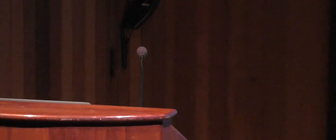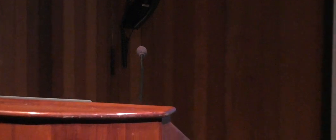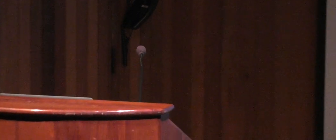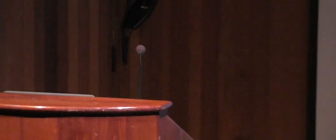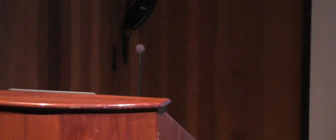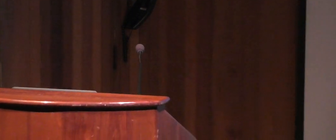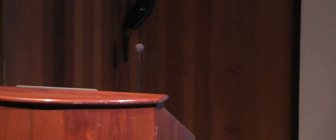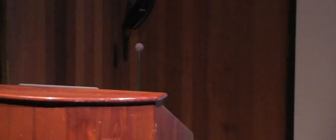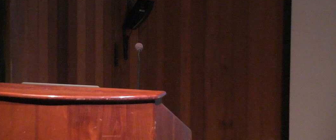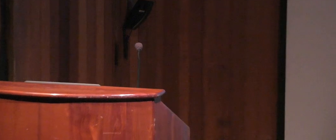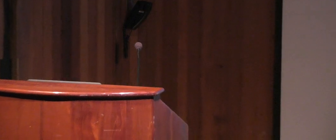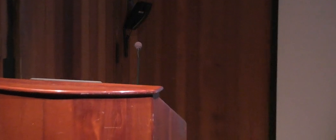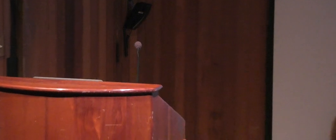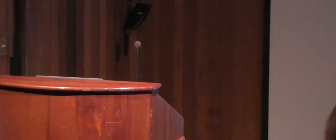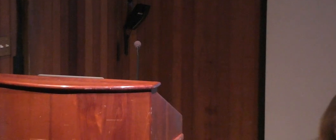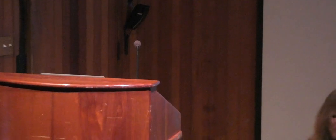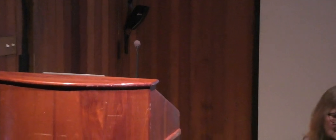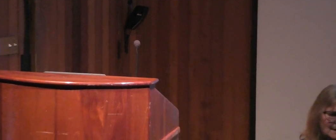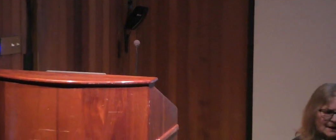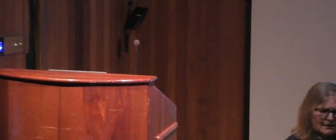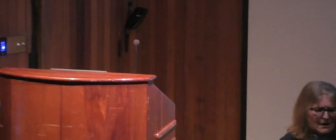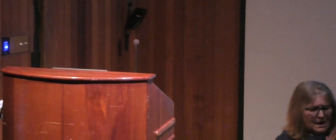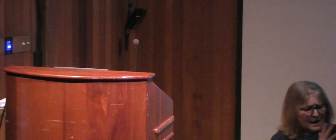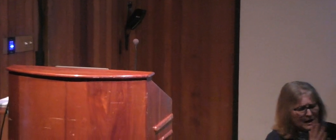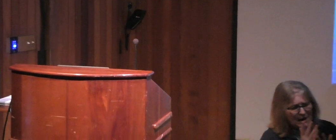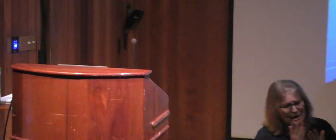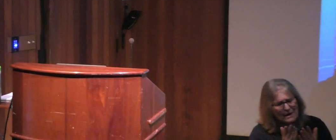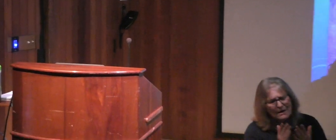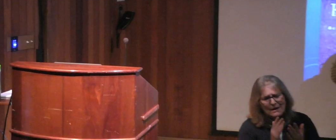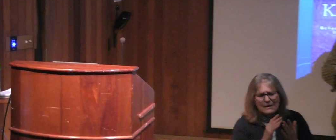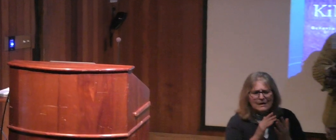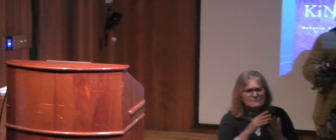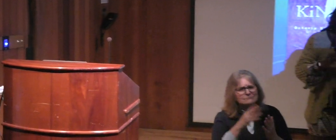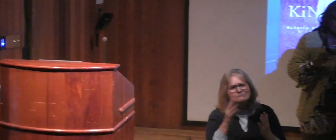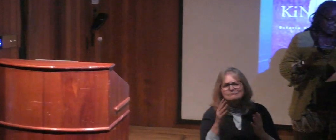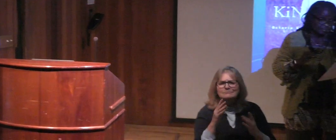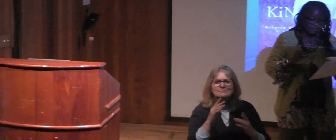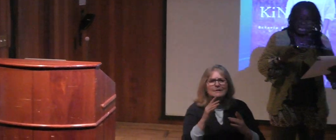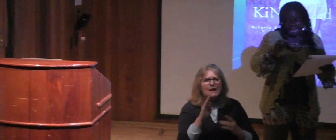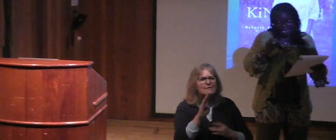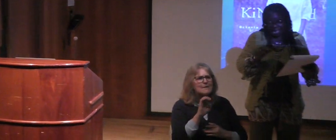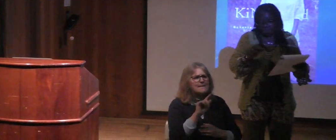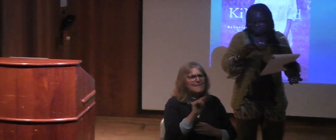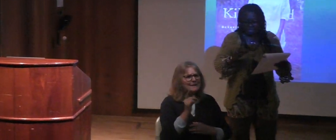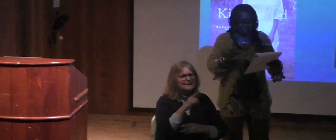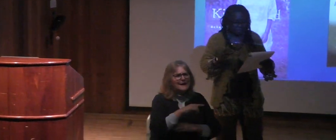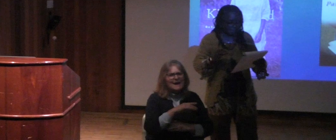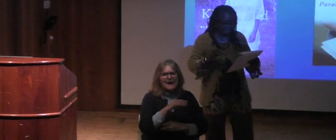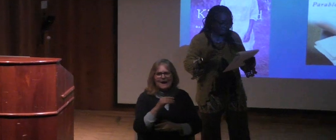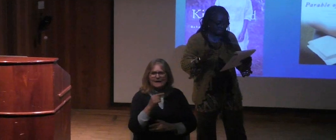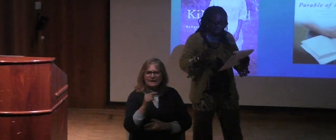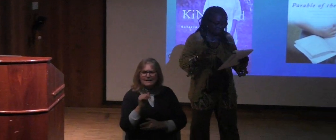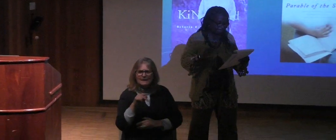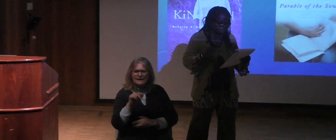I believe in the spectrum of beta days and gamma